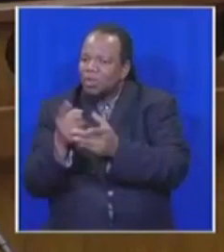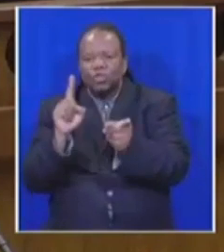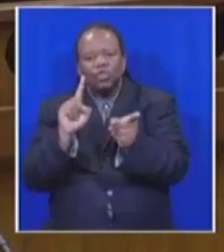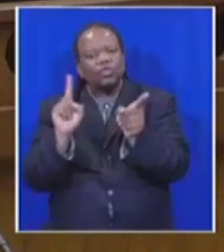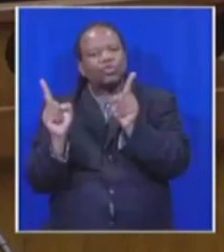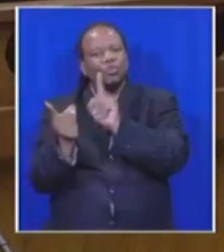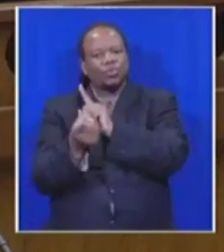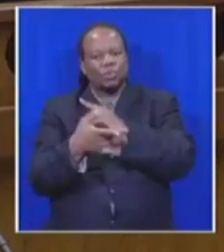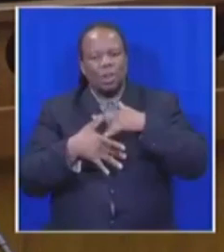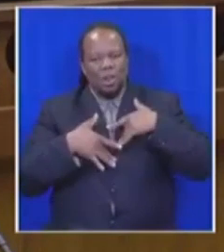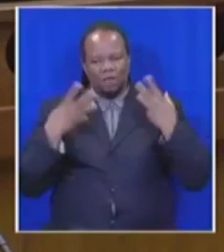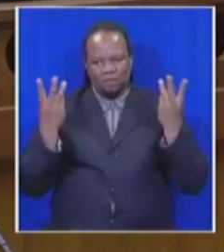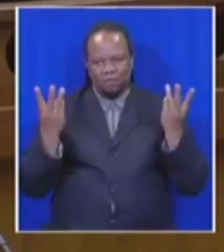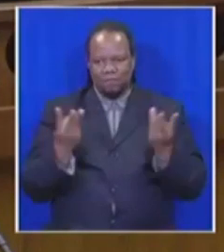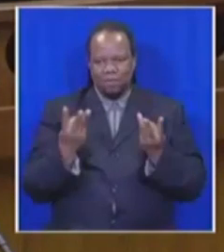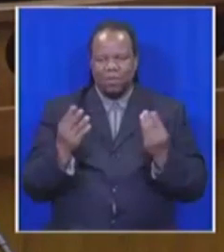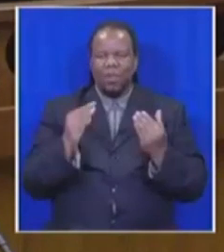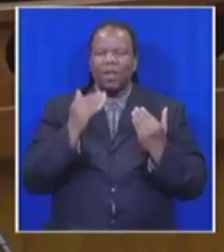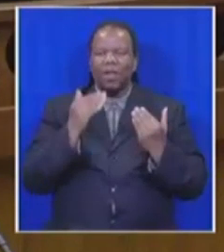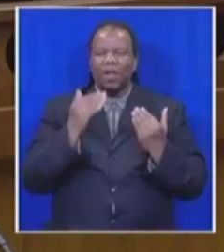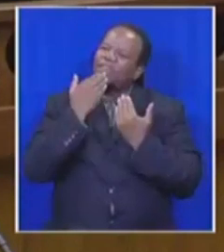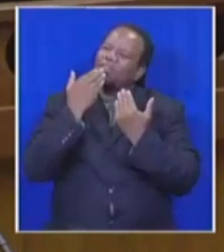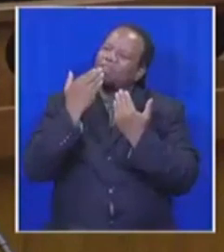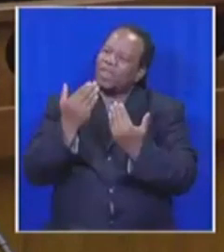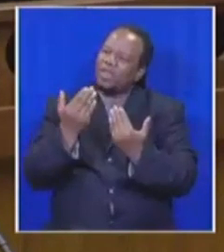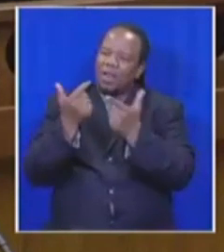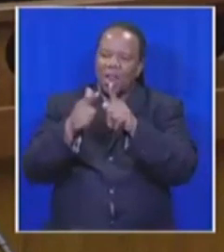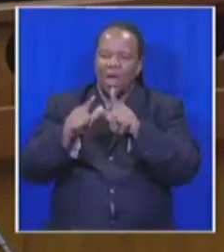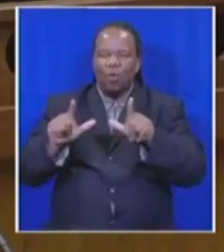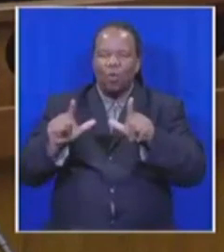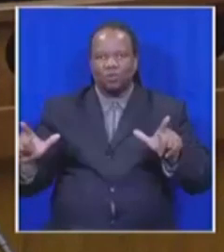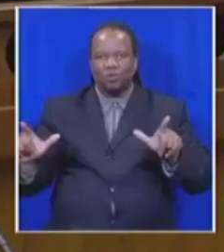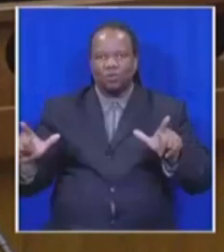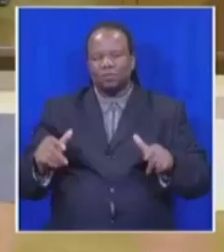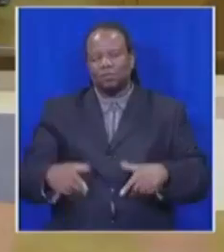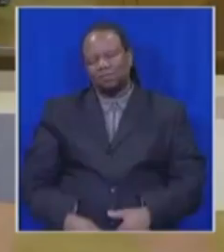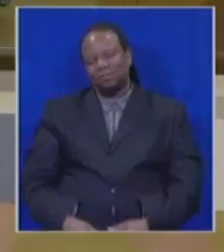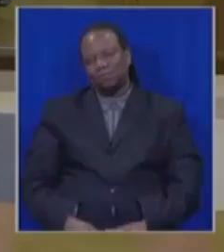the people of South Africans. Ke a leboga, enkosi, siyabulela.